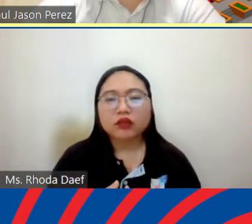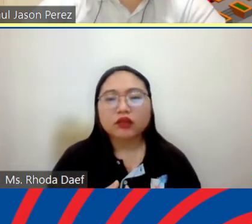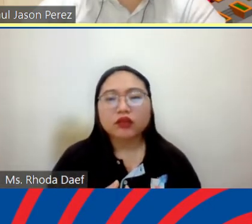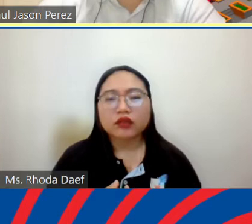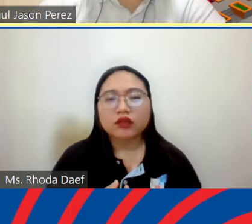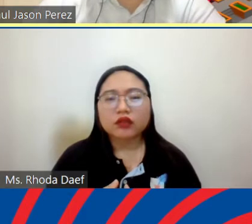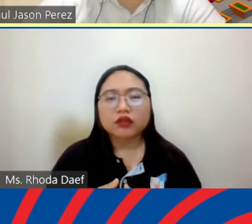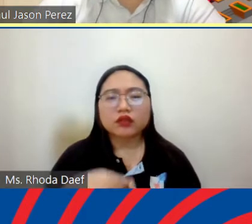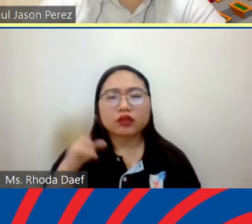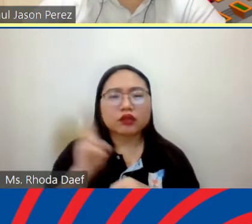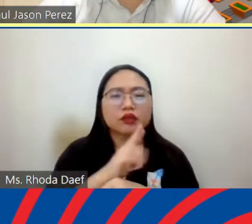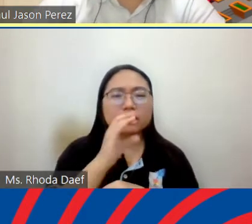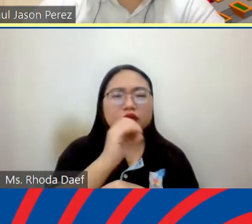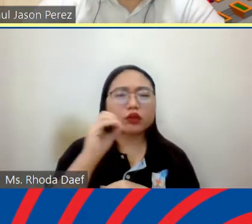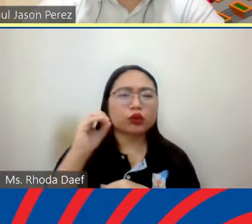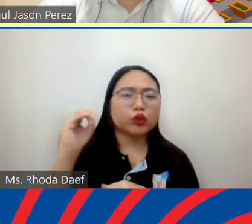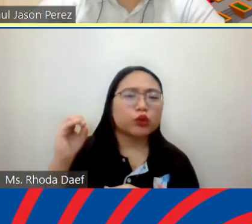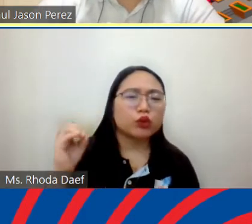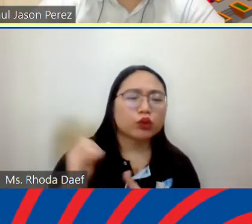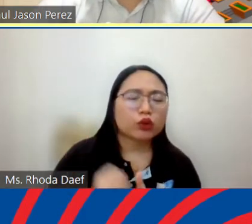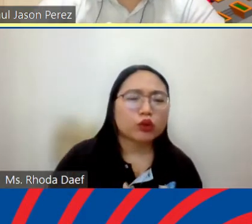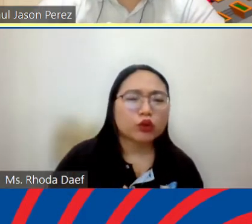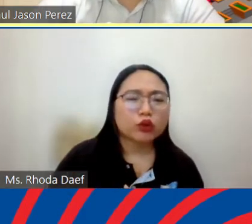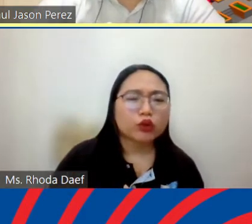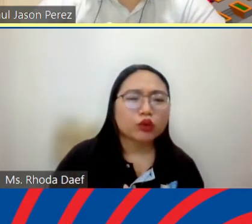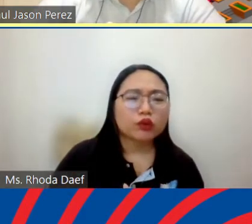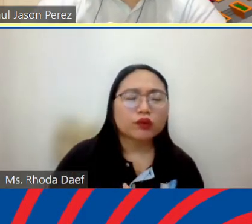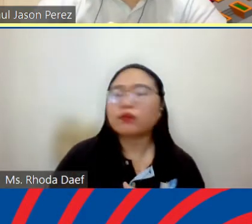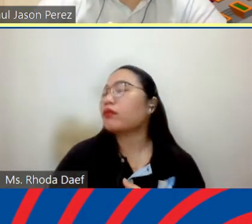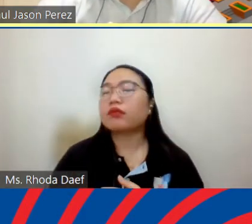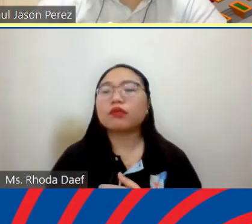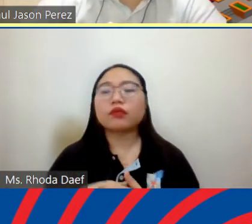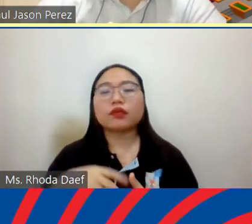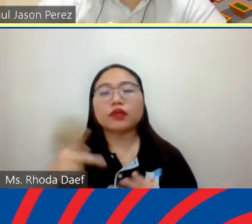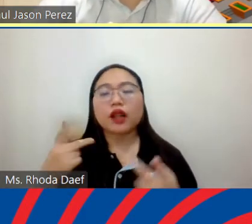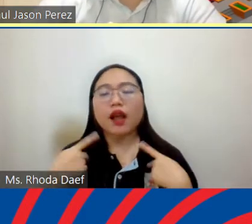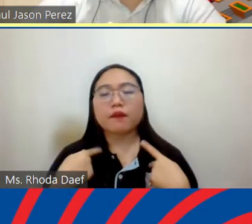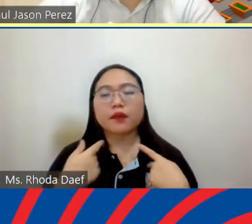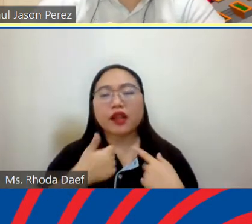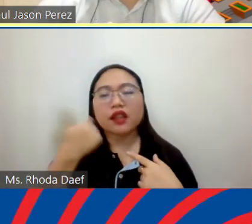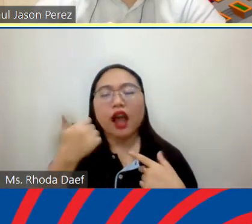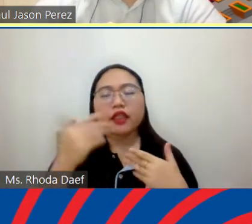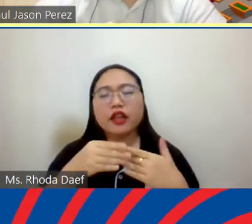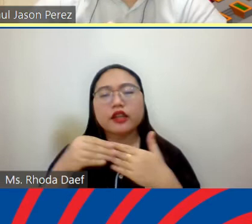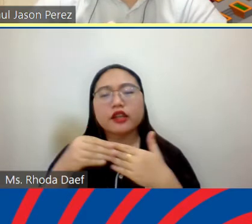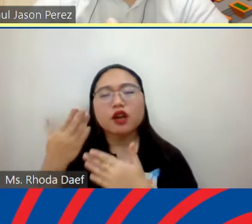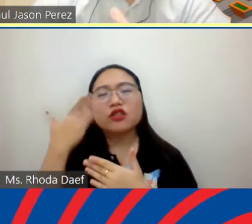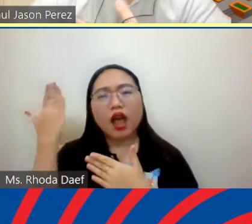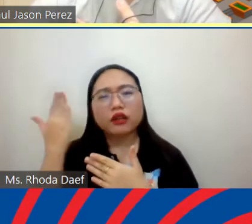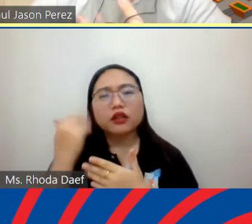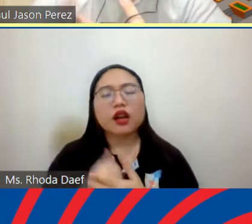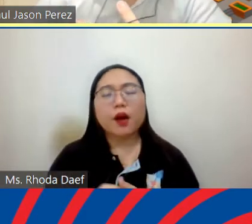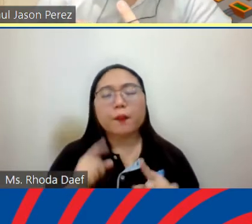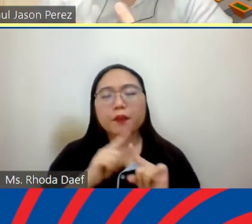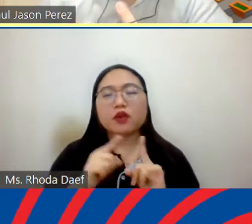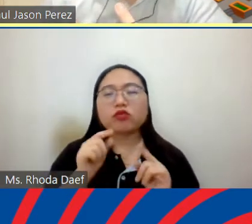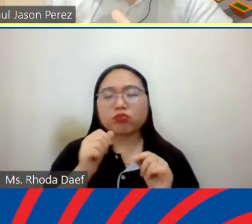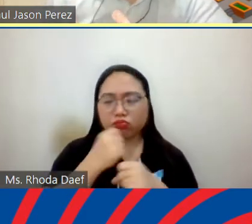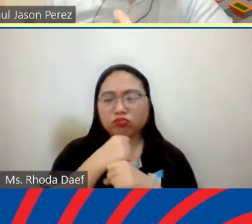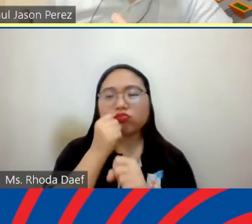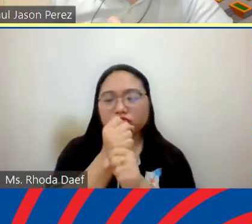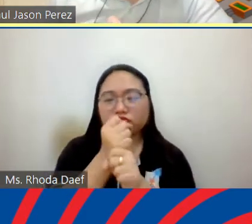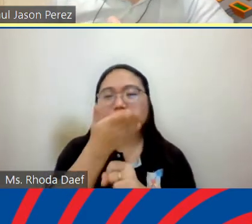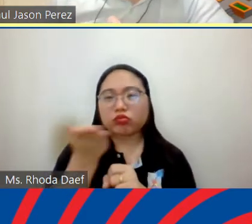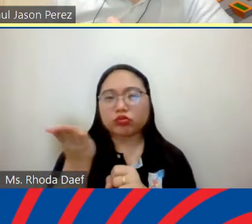versioning is very important. There are a lot of other guides out there make sure that you are following